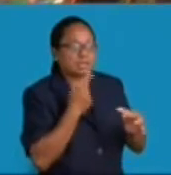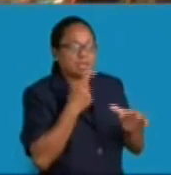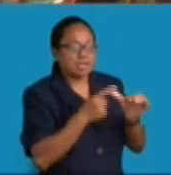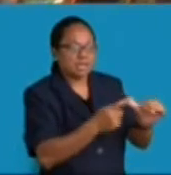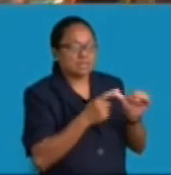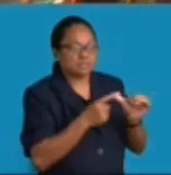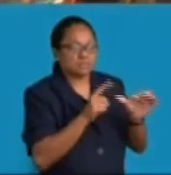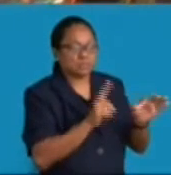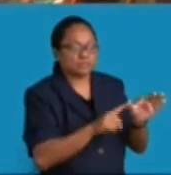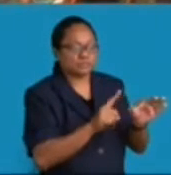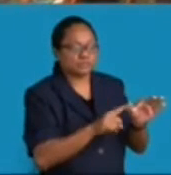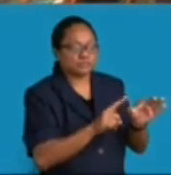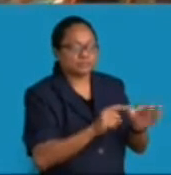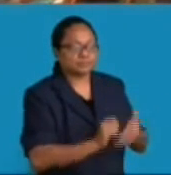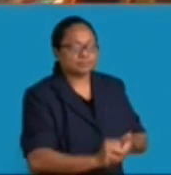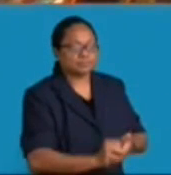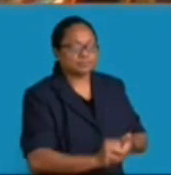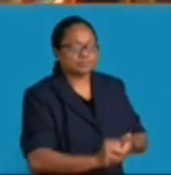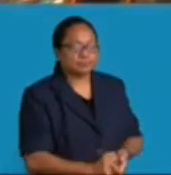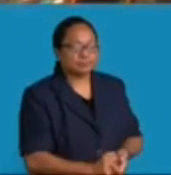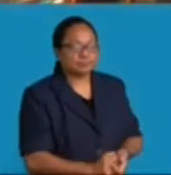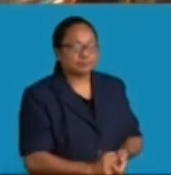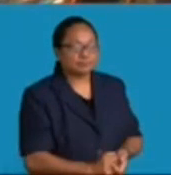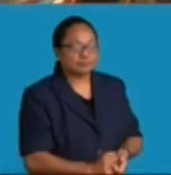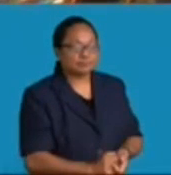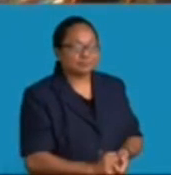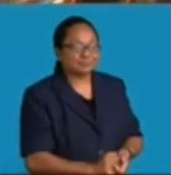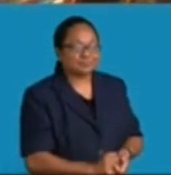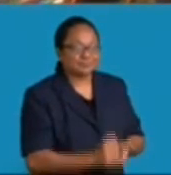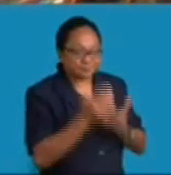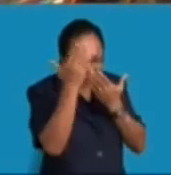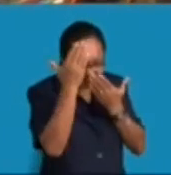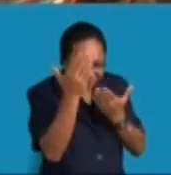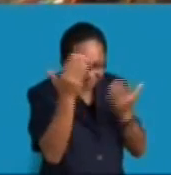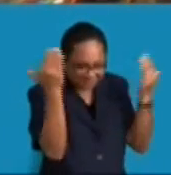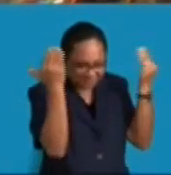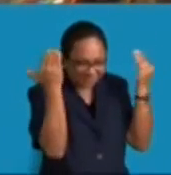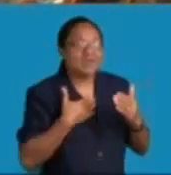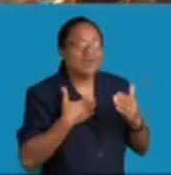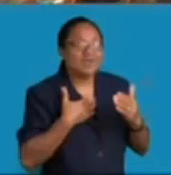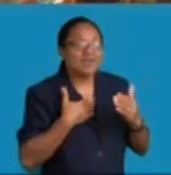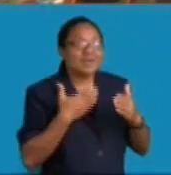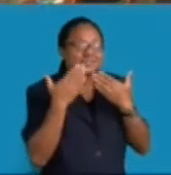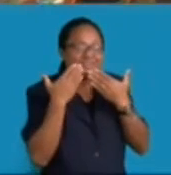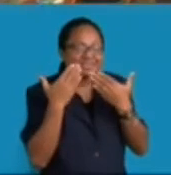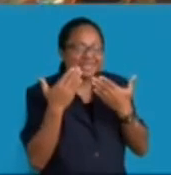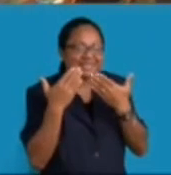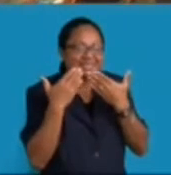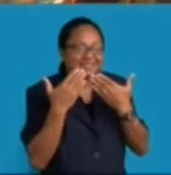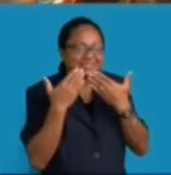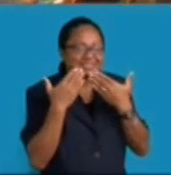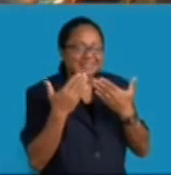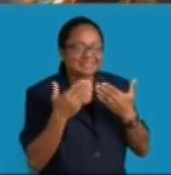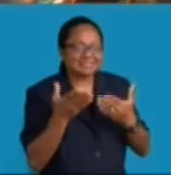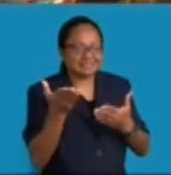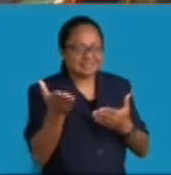Madam Speaker, I'd like to thank the Honourable Howard Politini for his question.